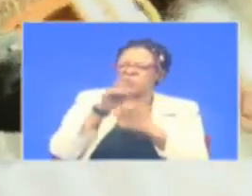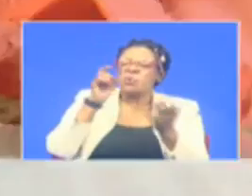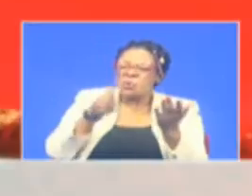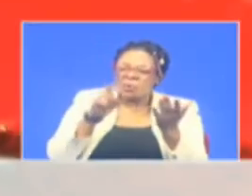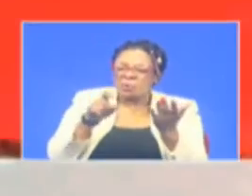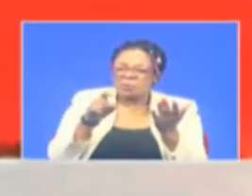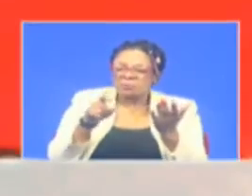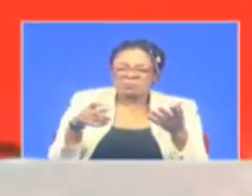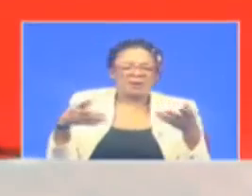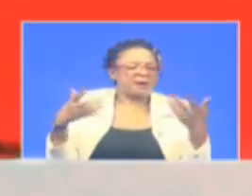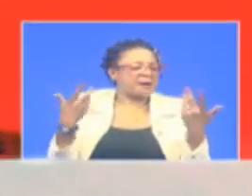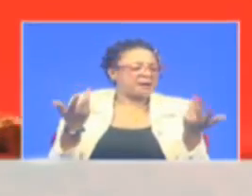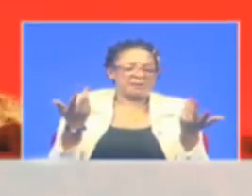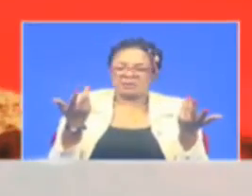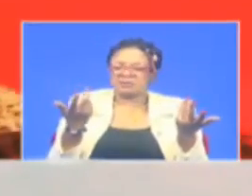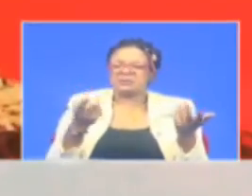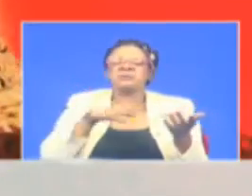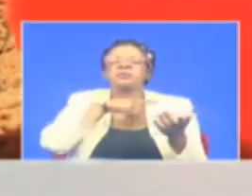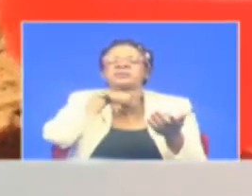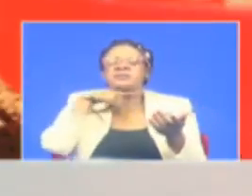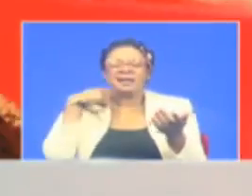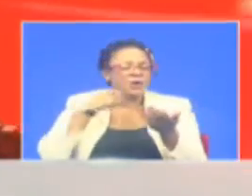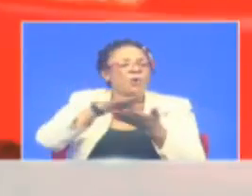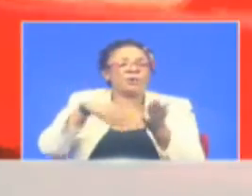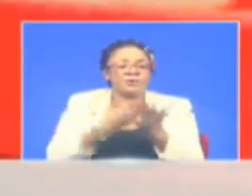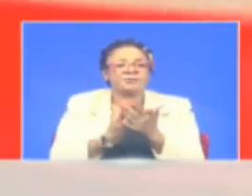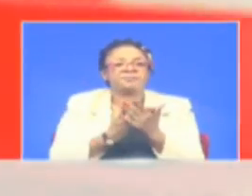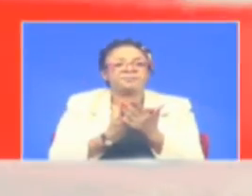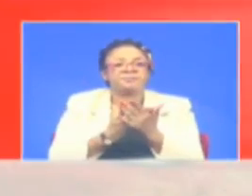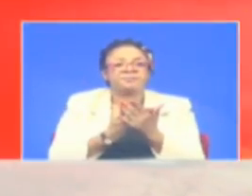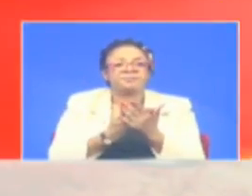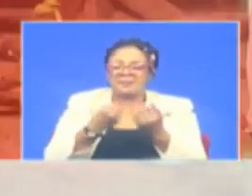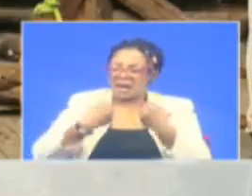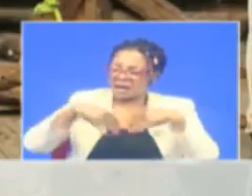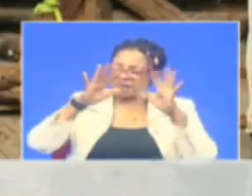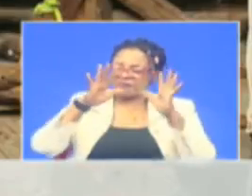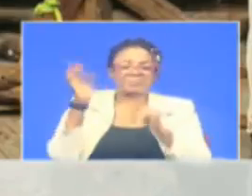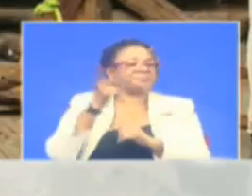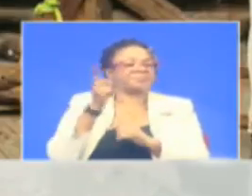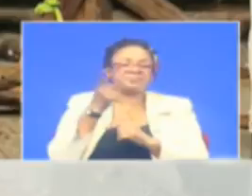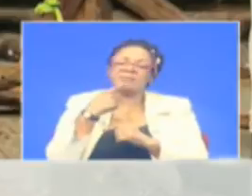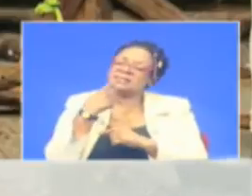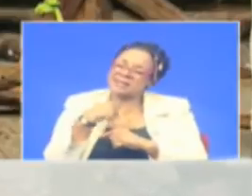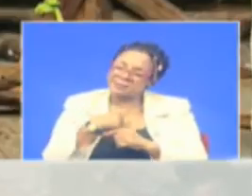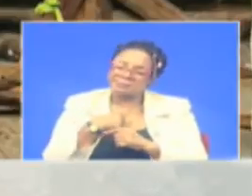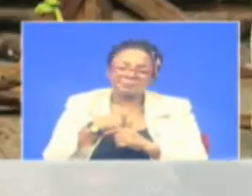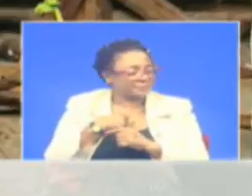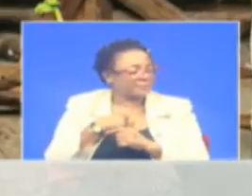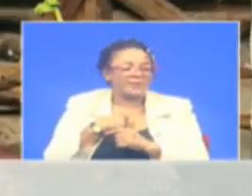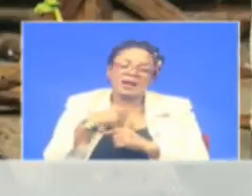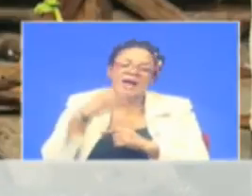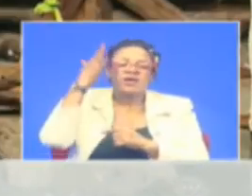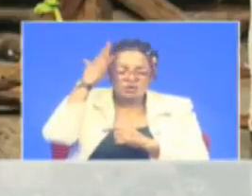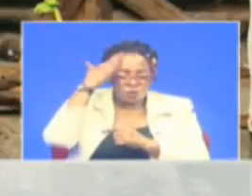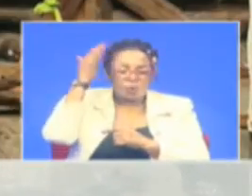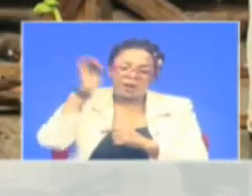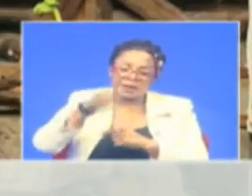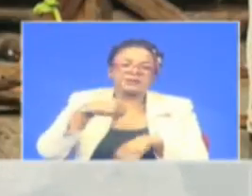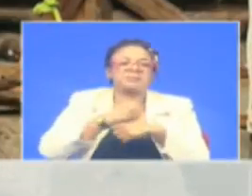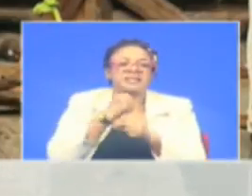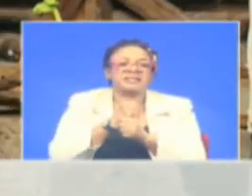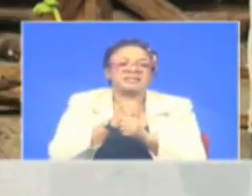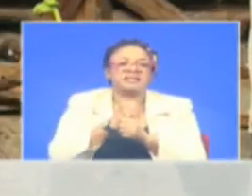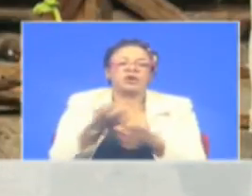chicks, zitakuja zikufe, hiyo si kazi. Hakukuwa moyo akarudi tena, akakuja akaniambia pita naona unaweza make it. So we had to